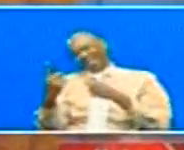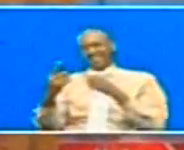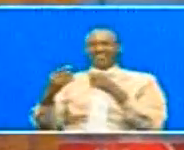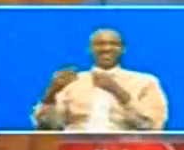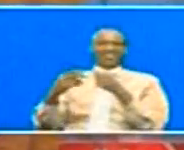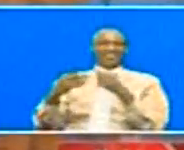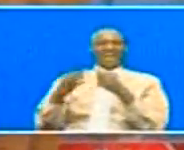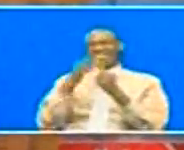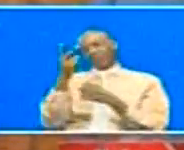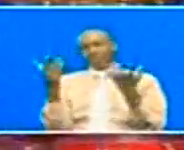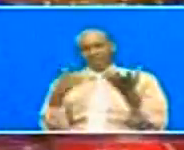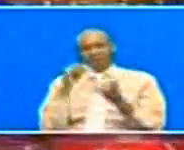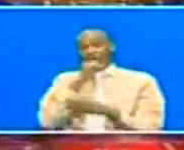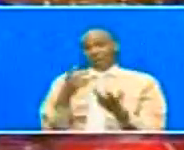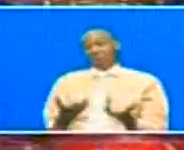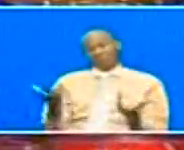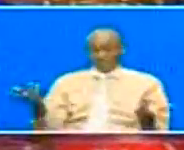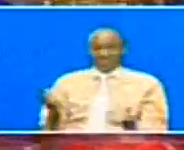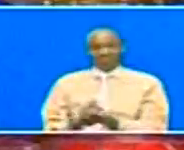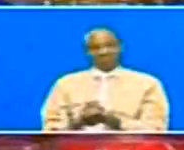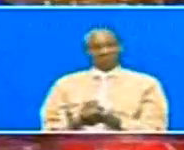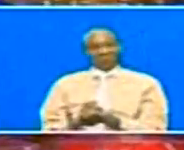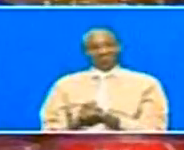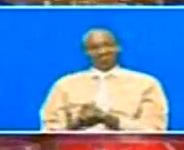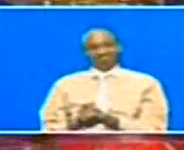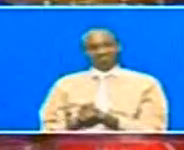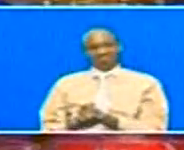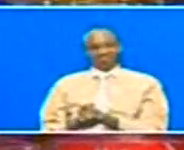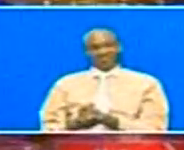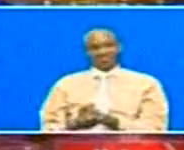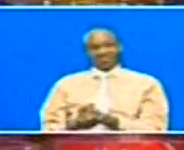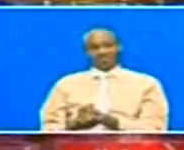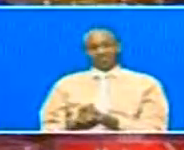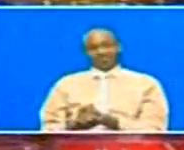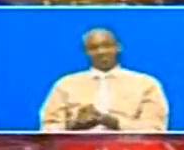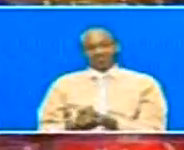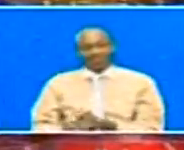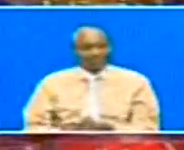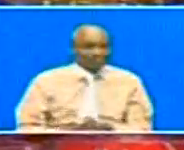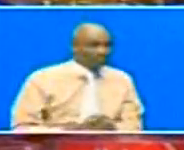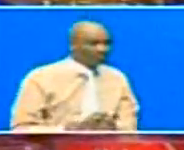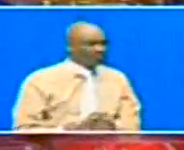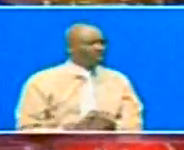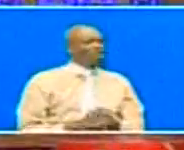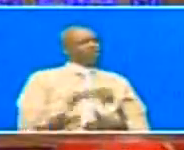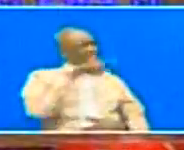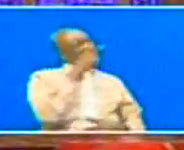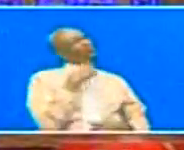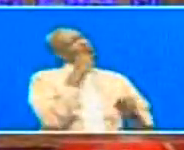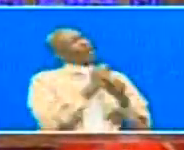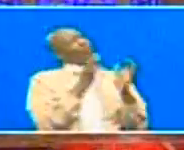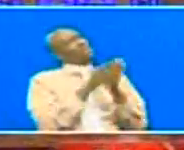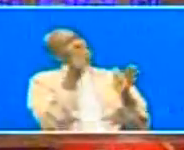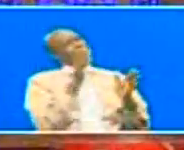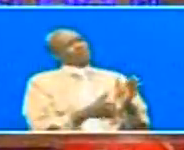Right. How old are they today? Oh, they've got to be 30s. 30s. They could be working. Fred, did you work with the other greats? Like, we used to listen to a show on the